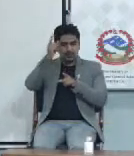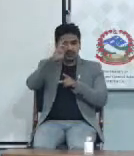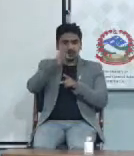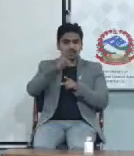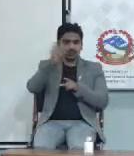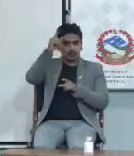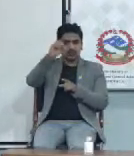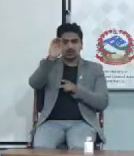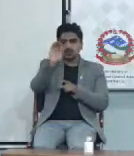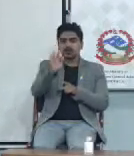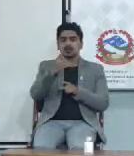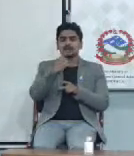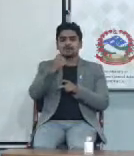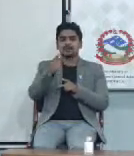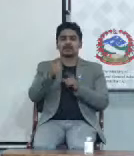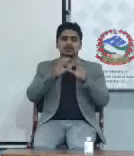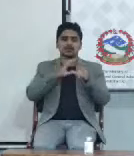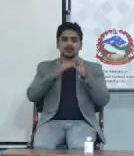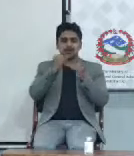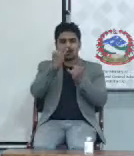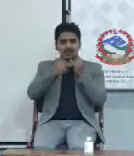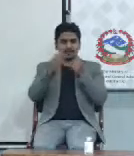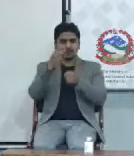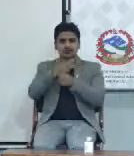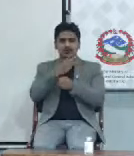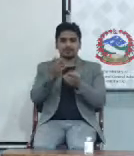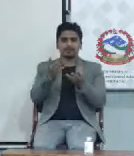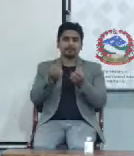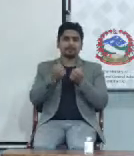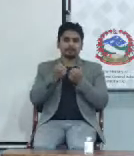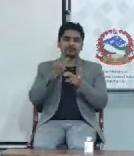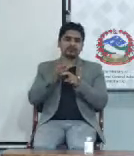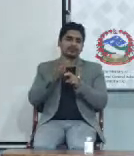not be fulfilled, achieved. So